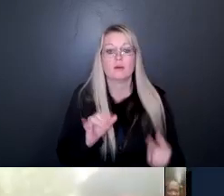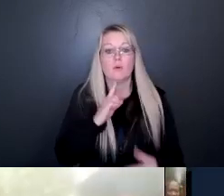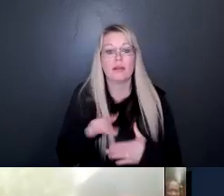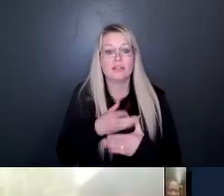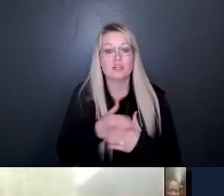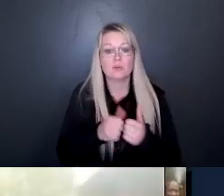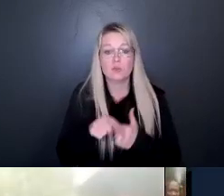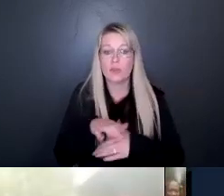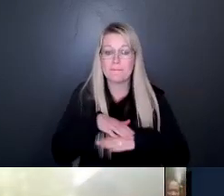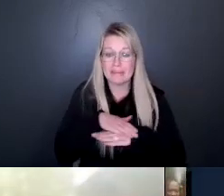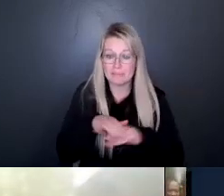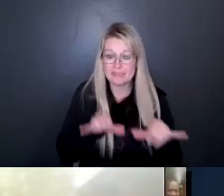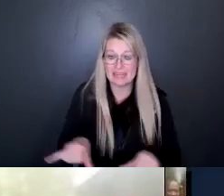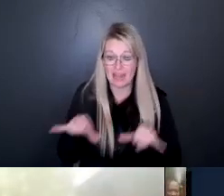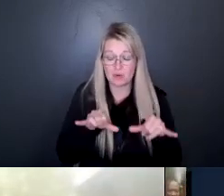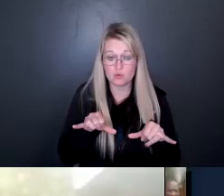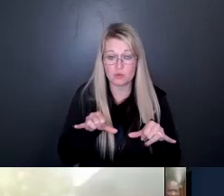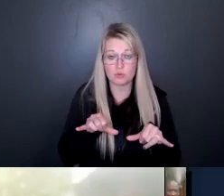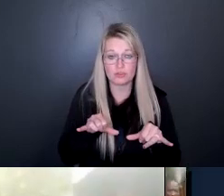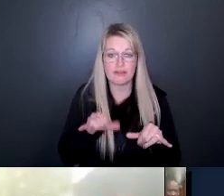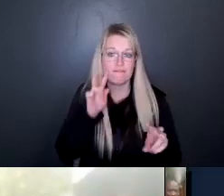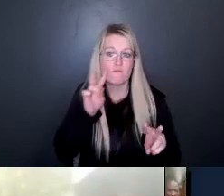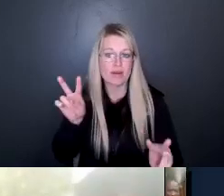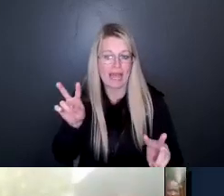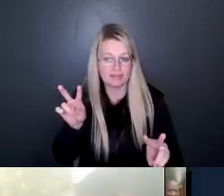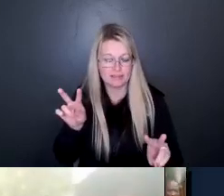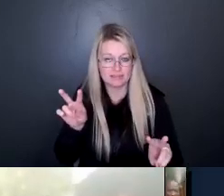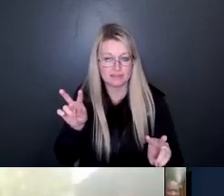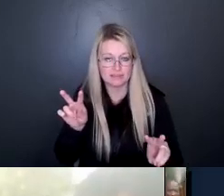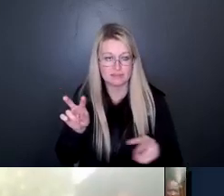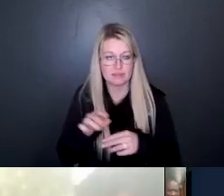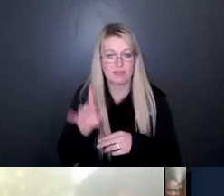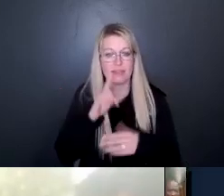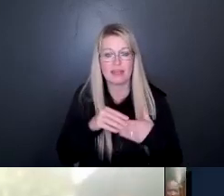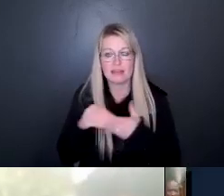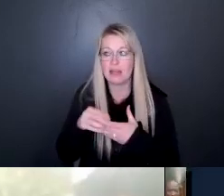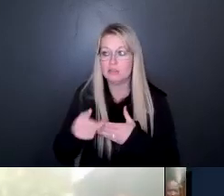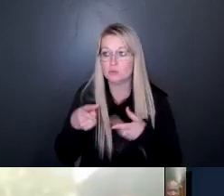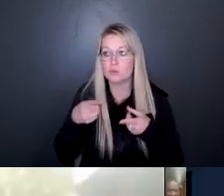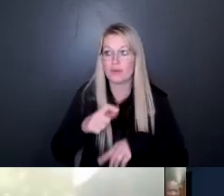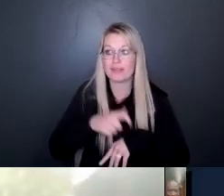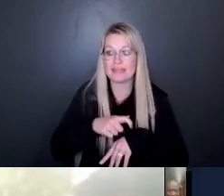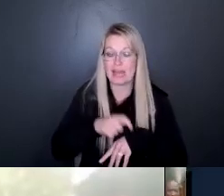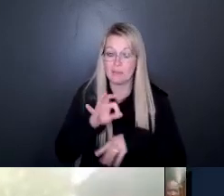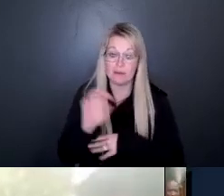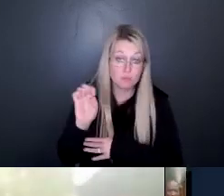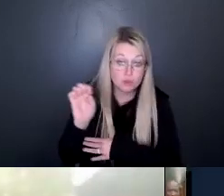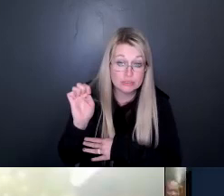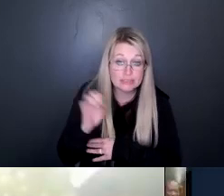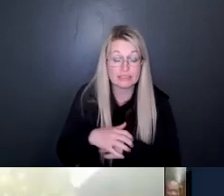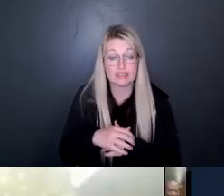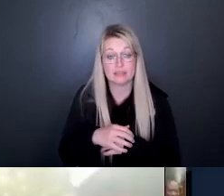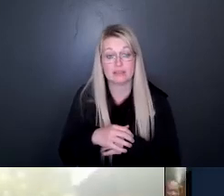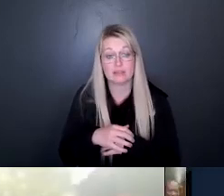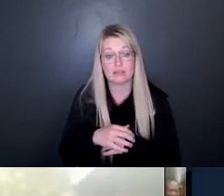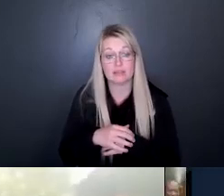standards are a focus. They guide you during the times of emergencies.